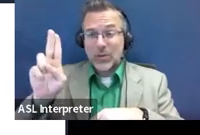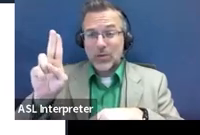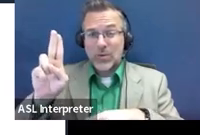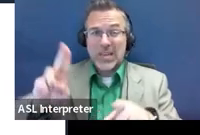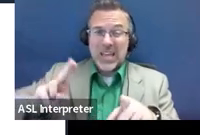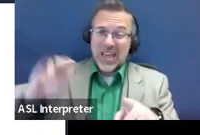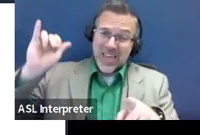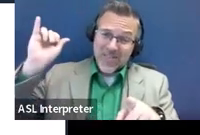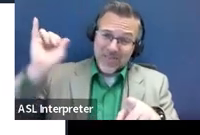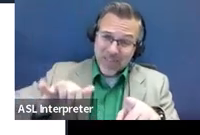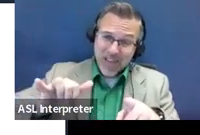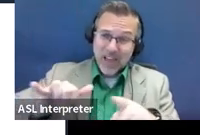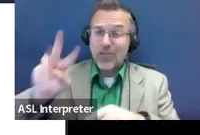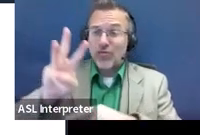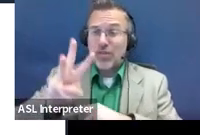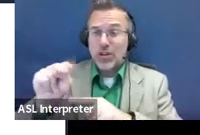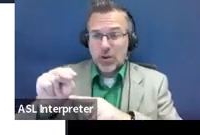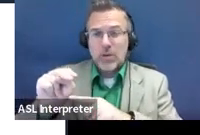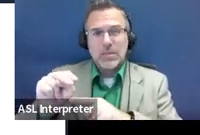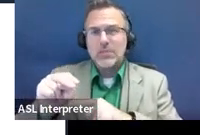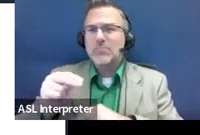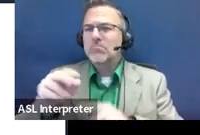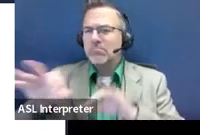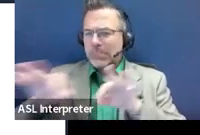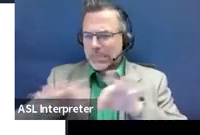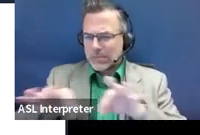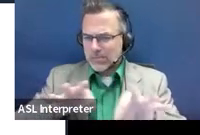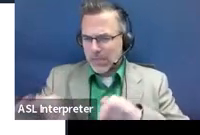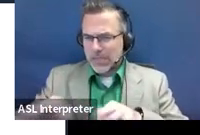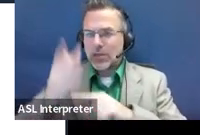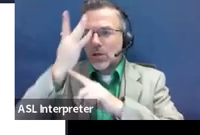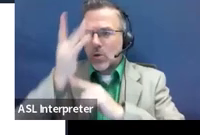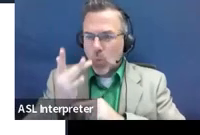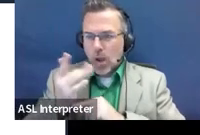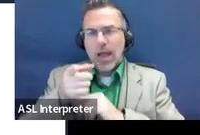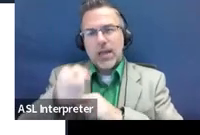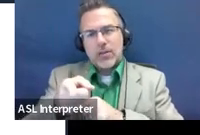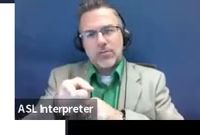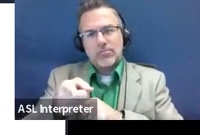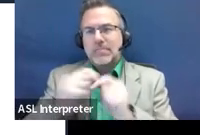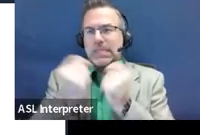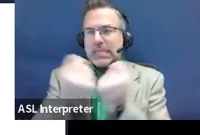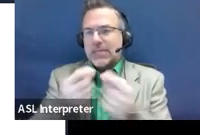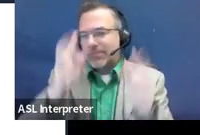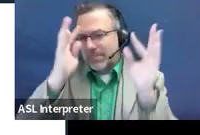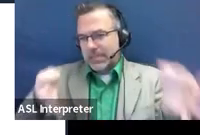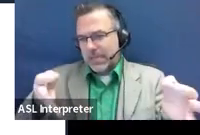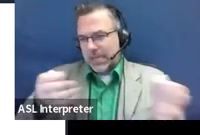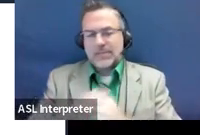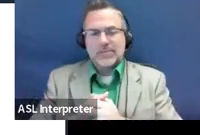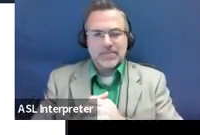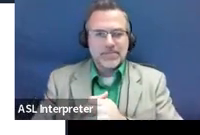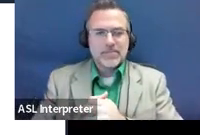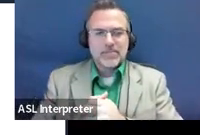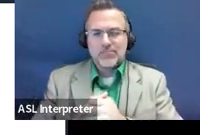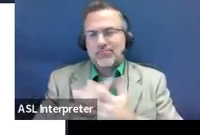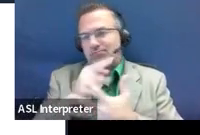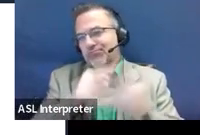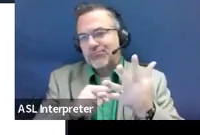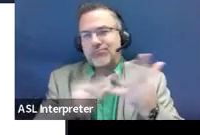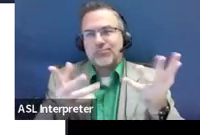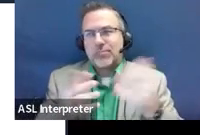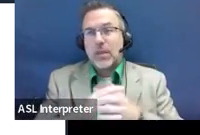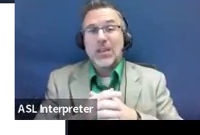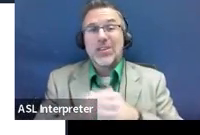record of how and why decisions are made. So that's why it's important to fill